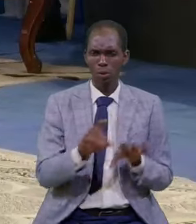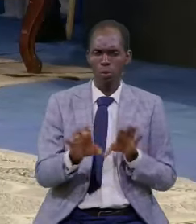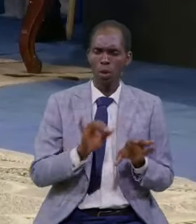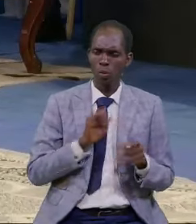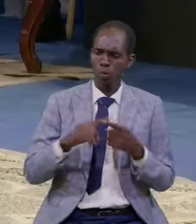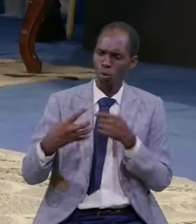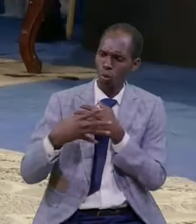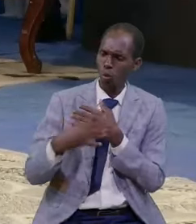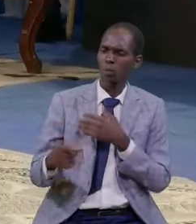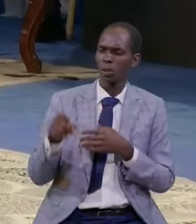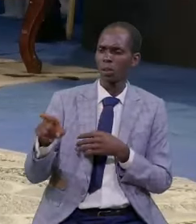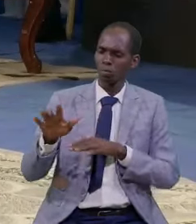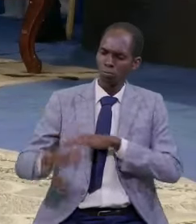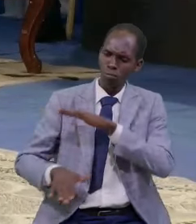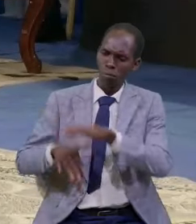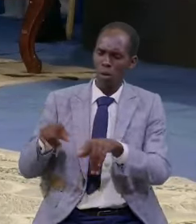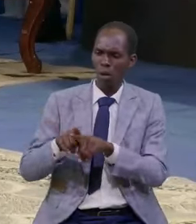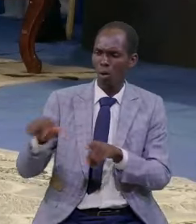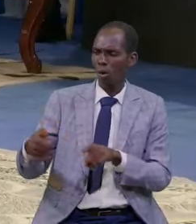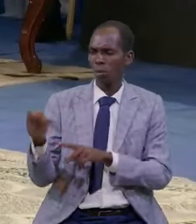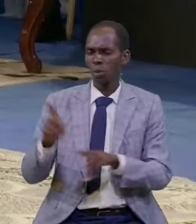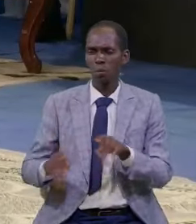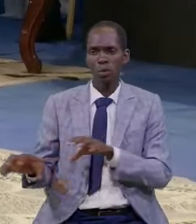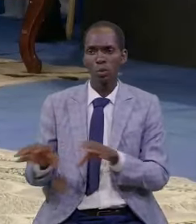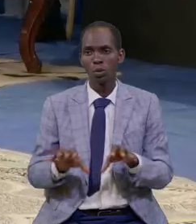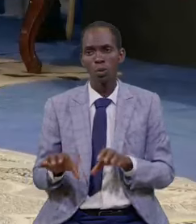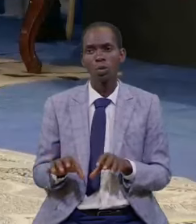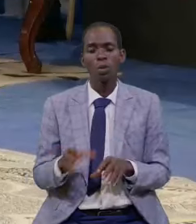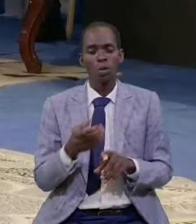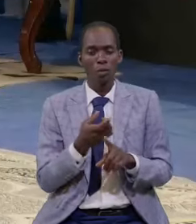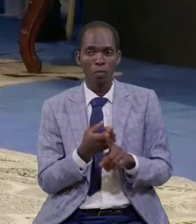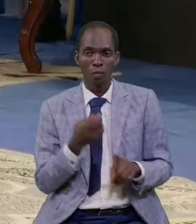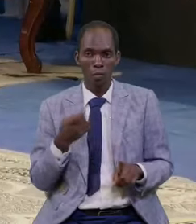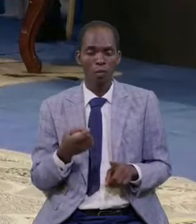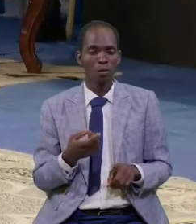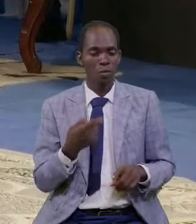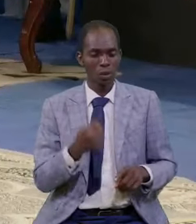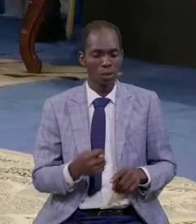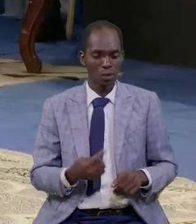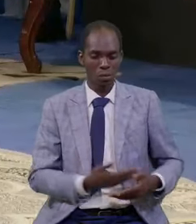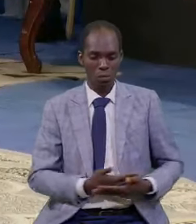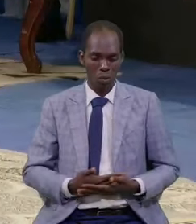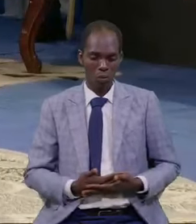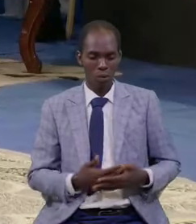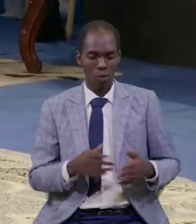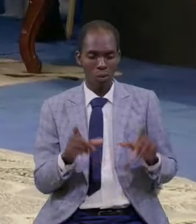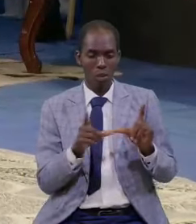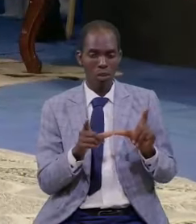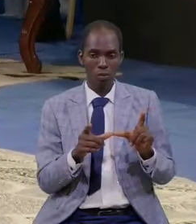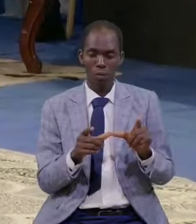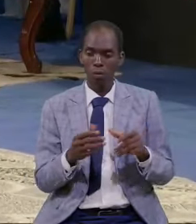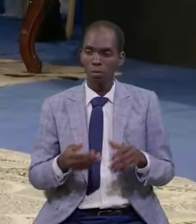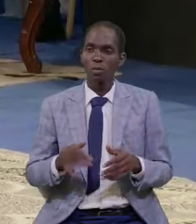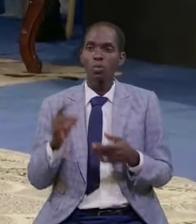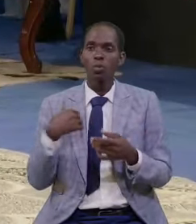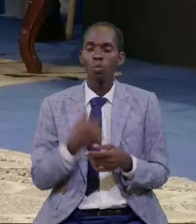to walk like they're walking. From our lives to the baby stage and the toddler stage, we desire something.